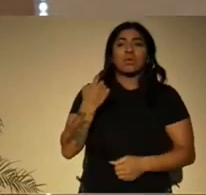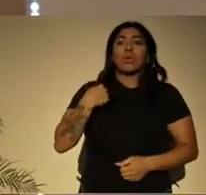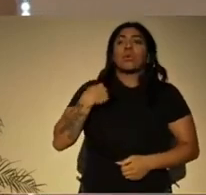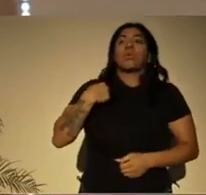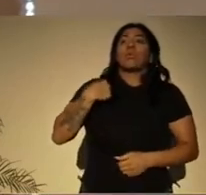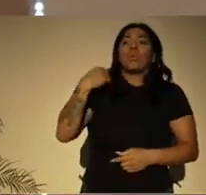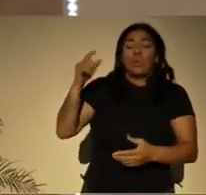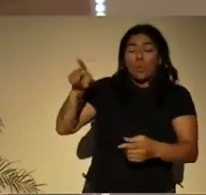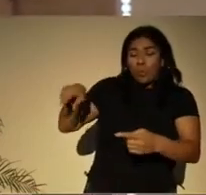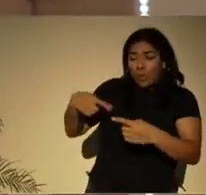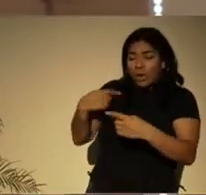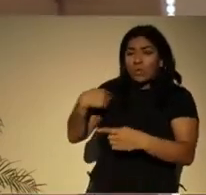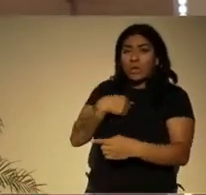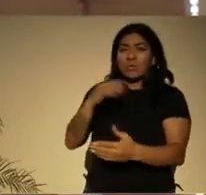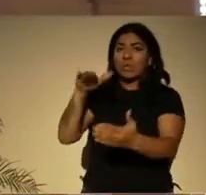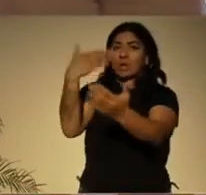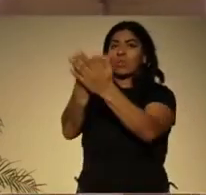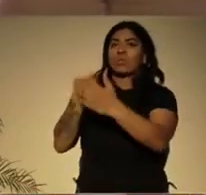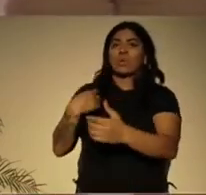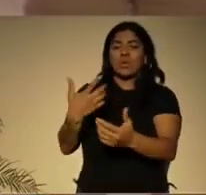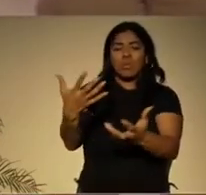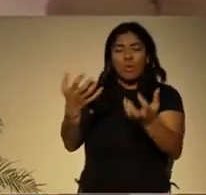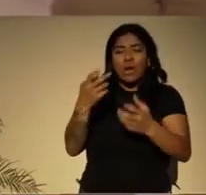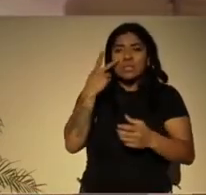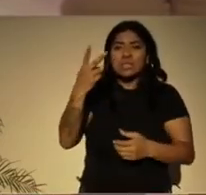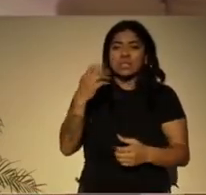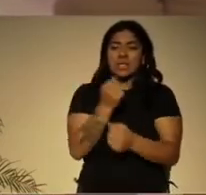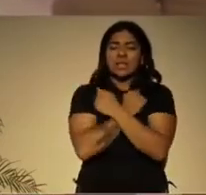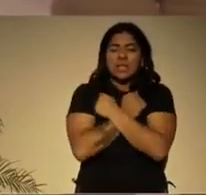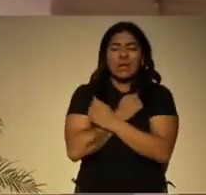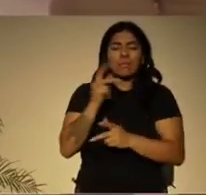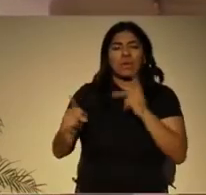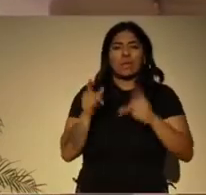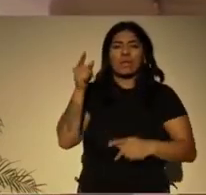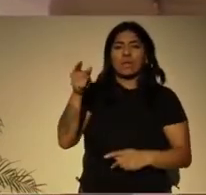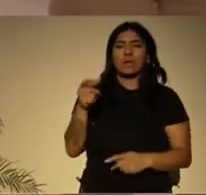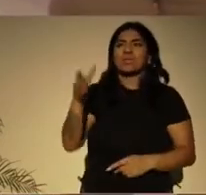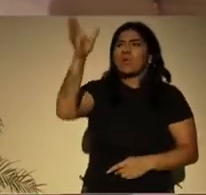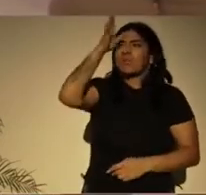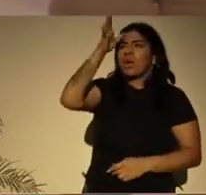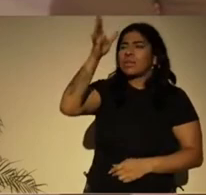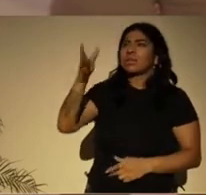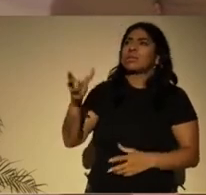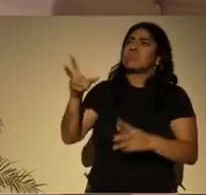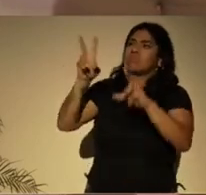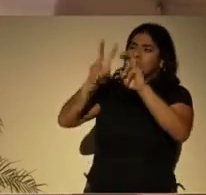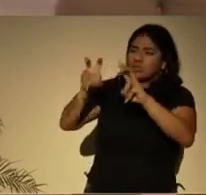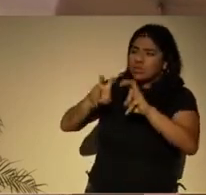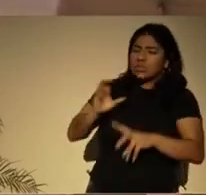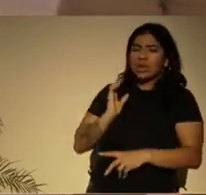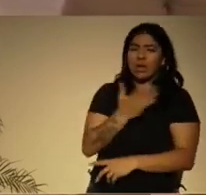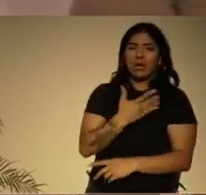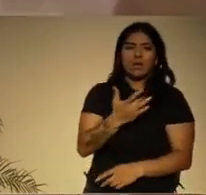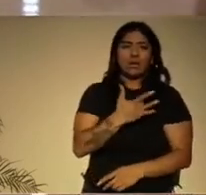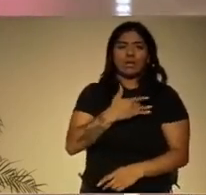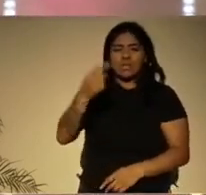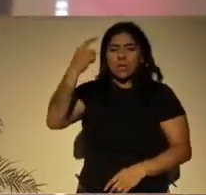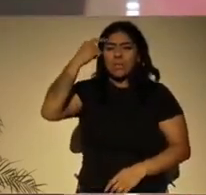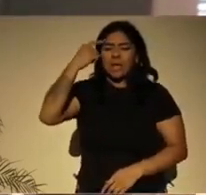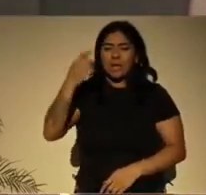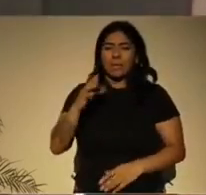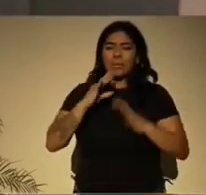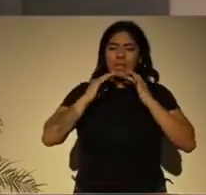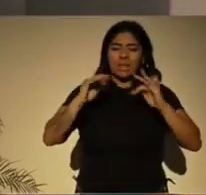Lord, all our loved ones there. And so, Father, search our hearts. Search our thoughts, our minds, God. Bless this